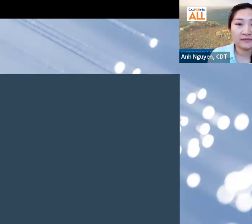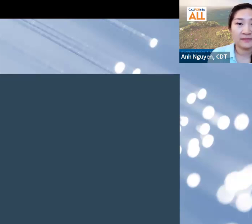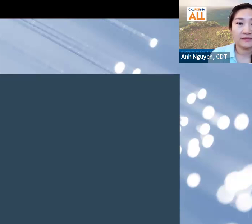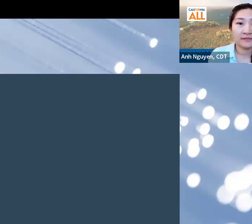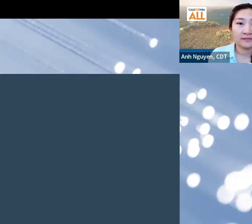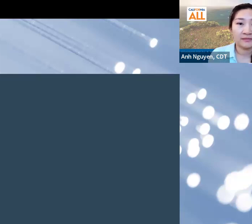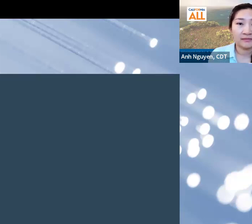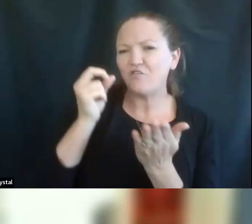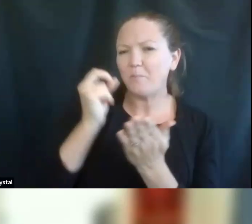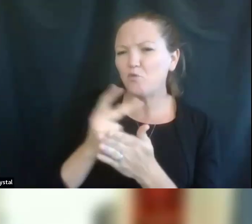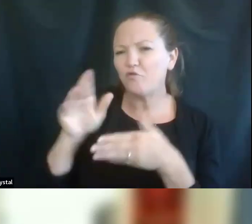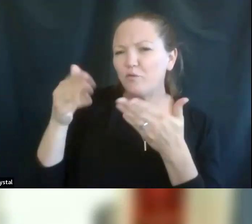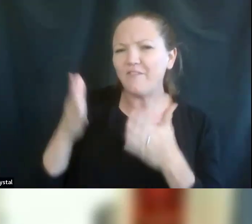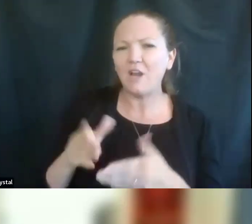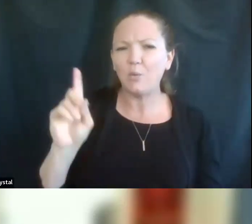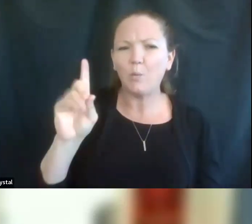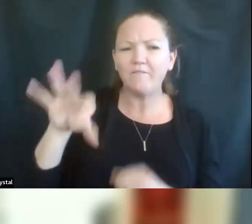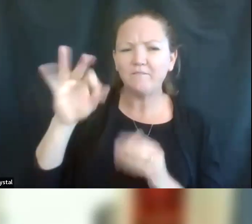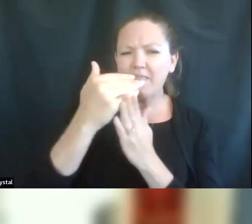providers?